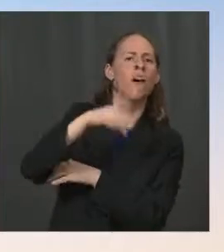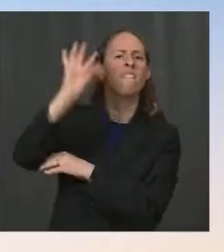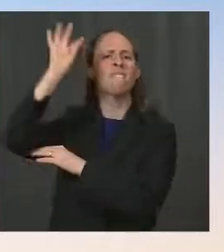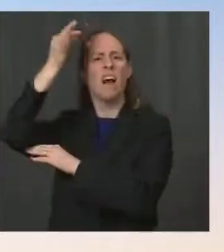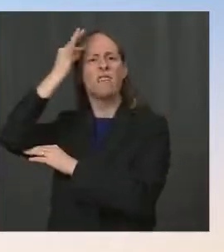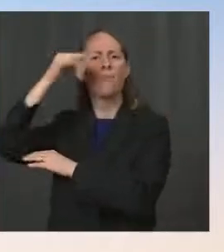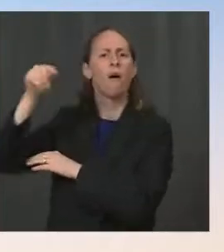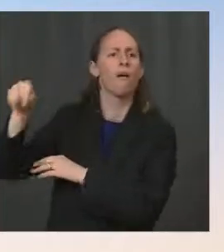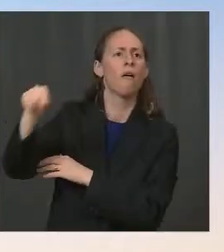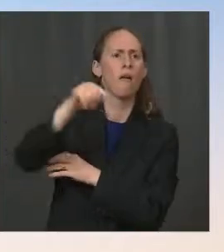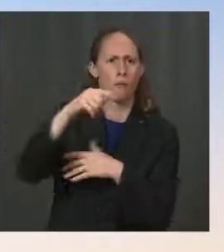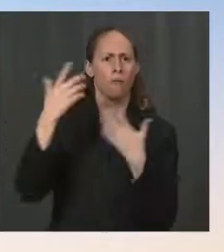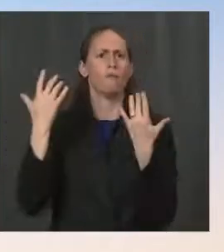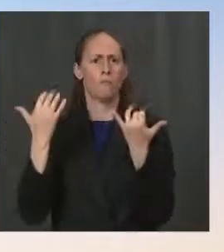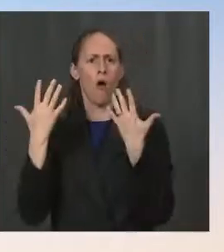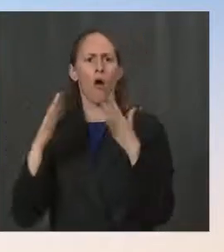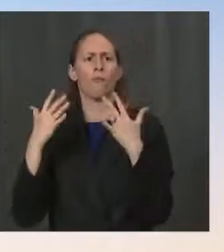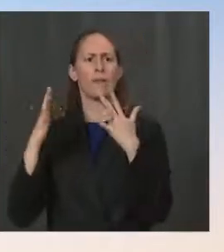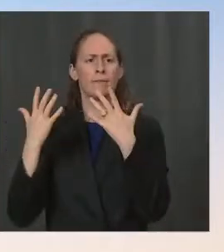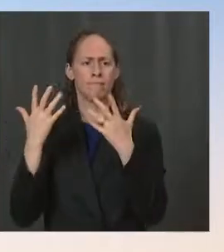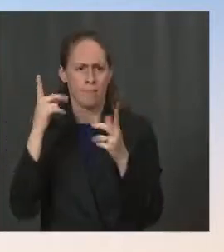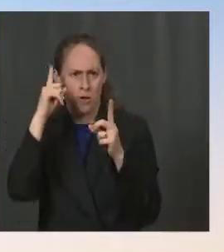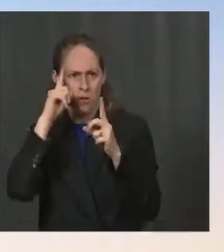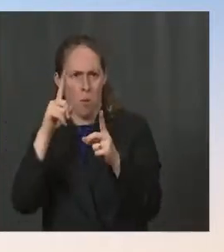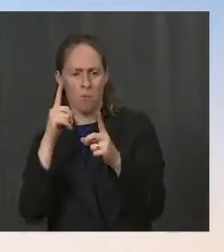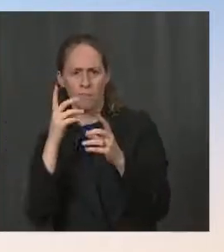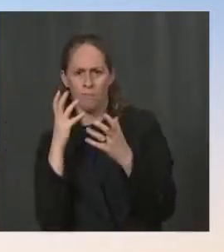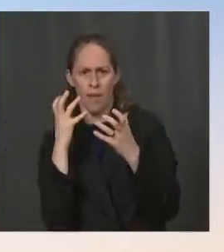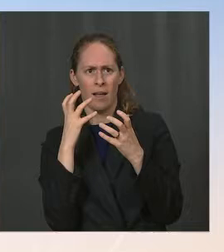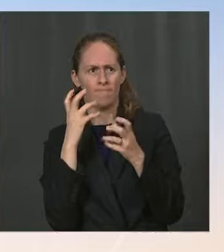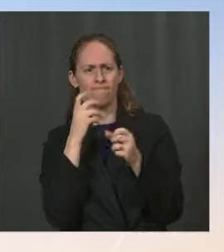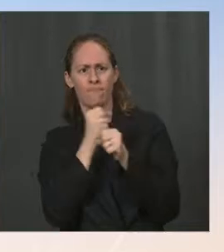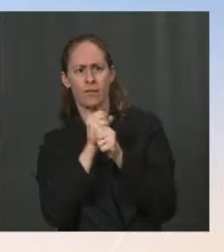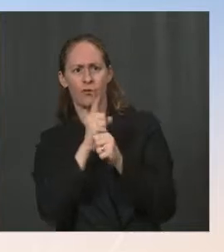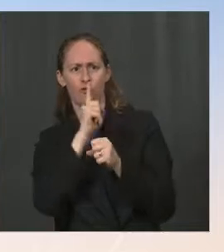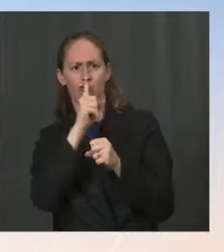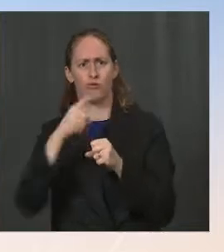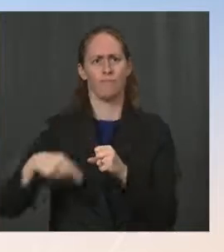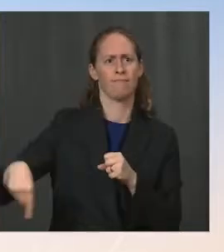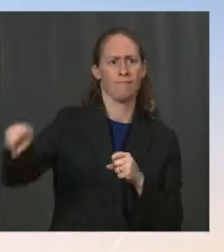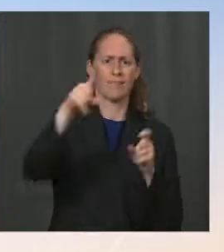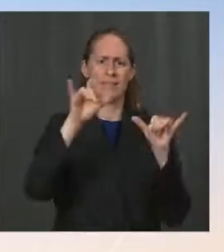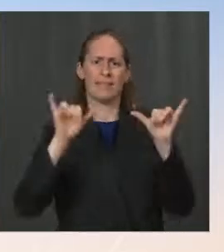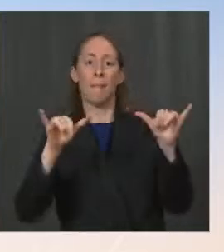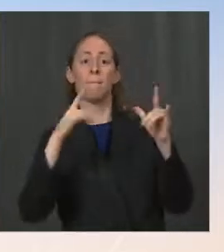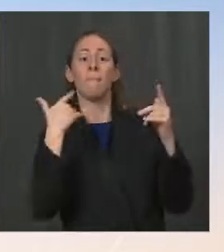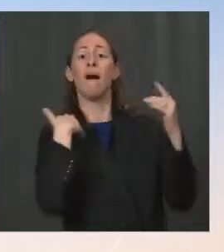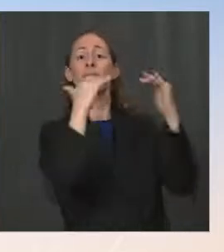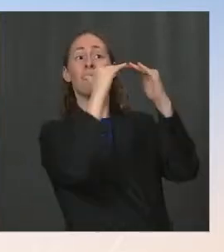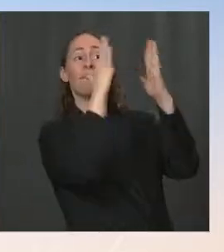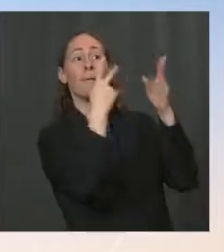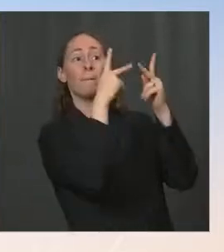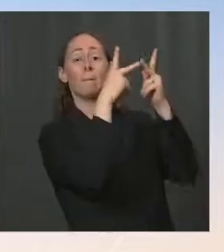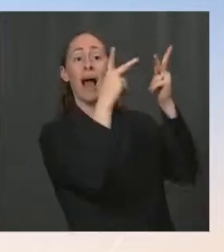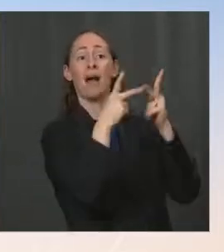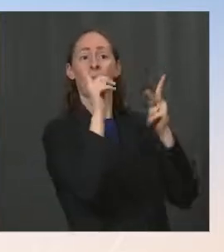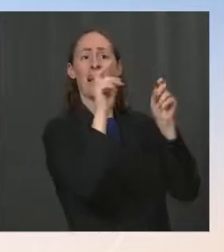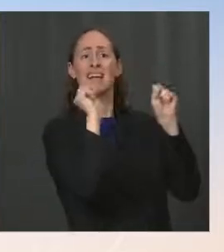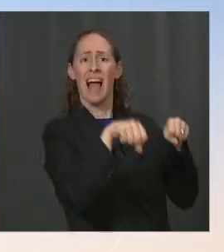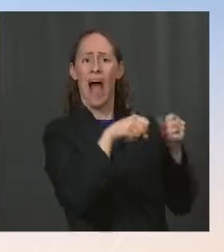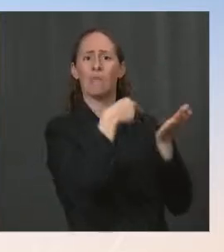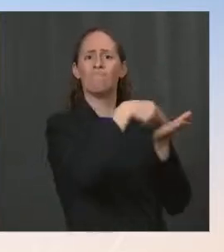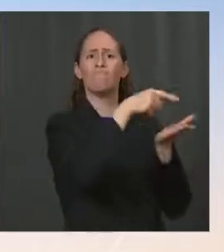and sell approximately 100,000 additional affordable homes over the next 3 years, with an emphasis on lower and middle ends of the